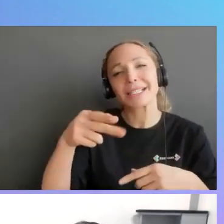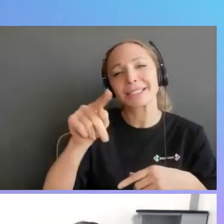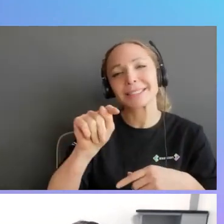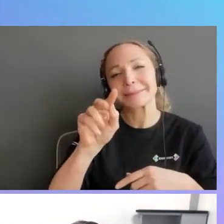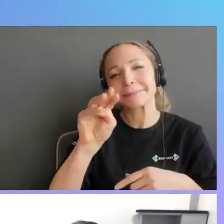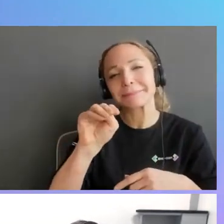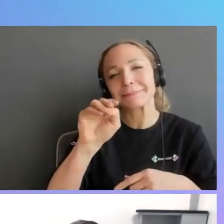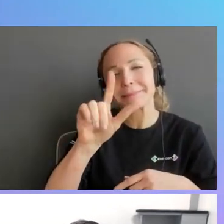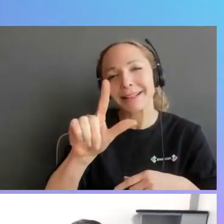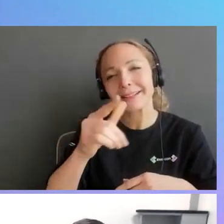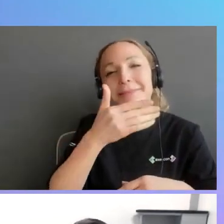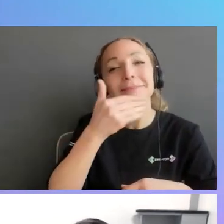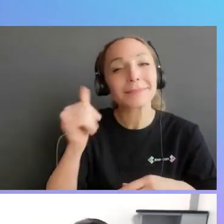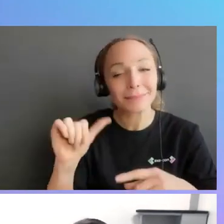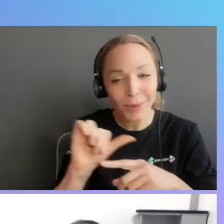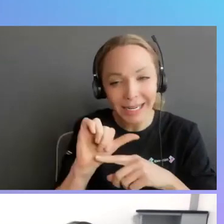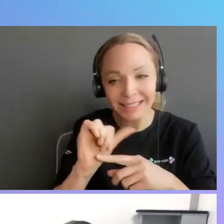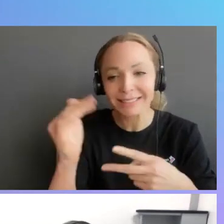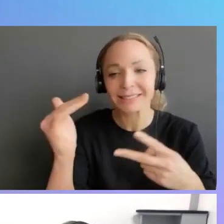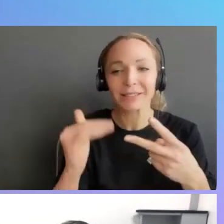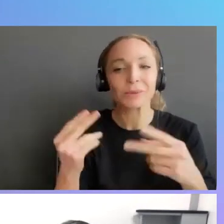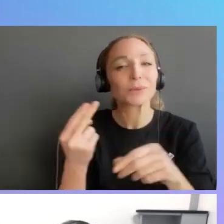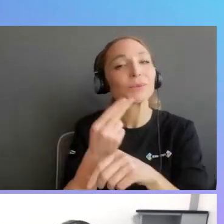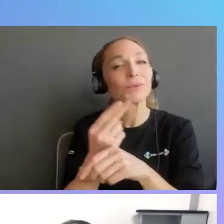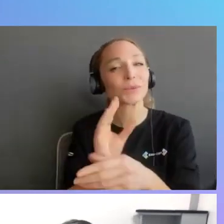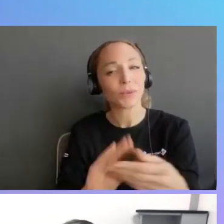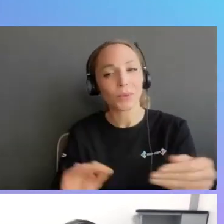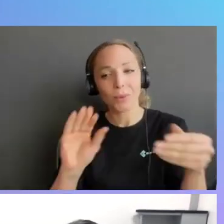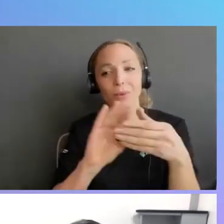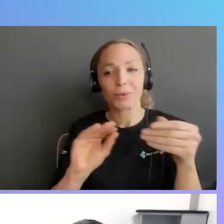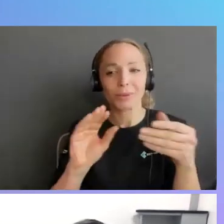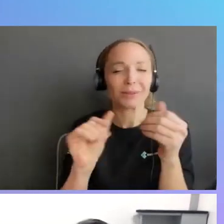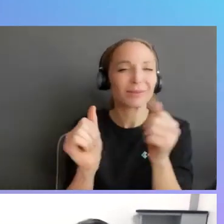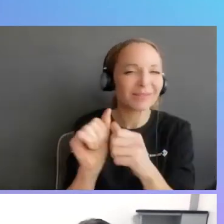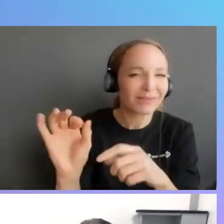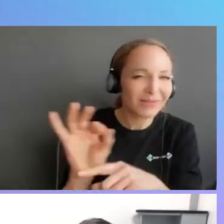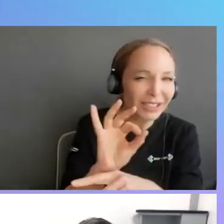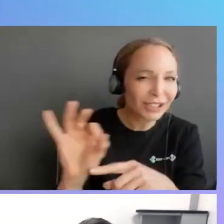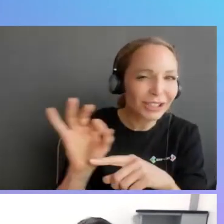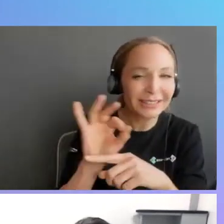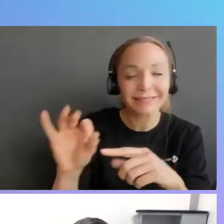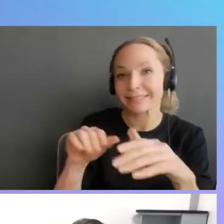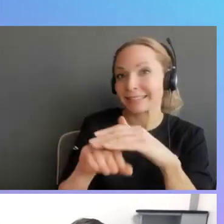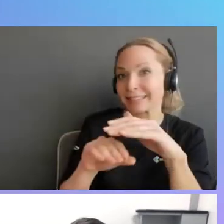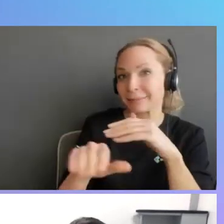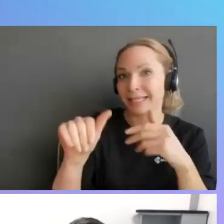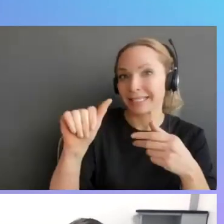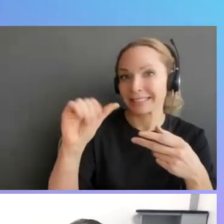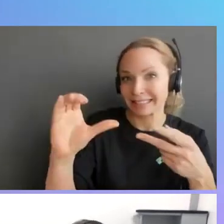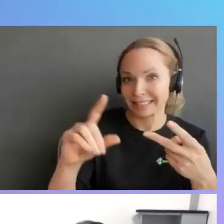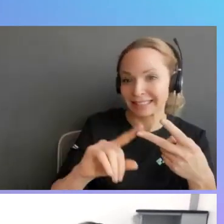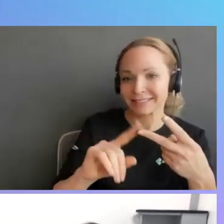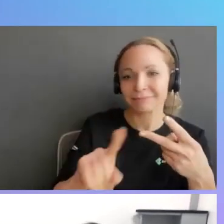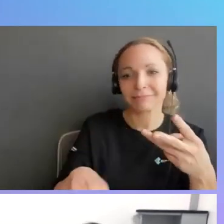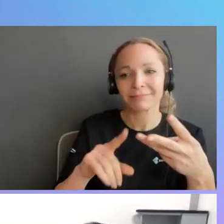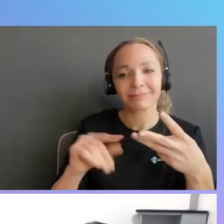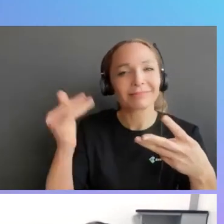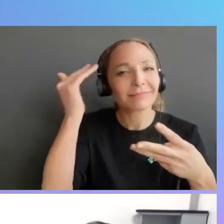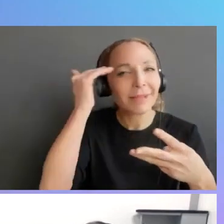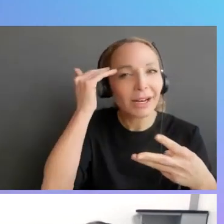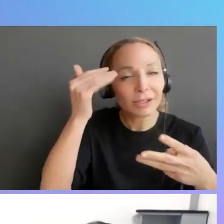and accessibility AC, and knowledge transfers and resources. And I run them all at the same time.